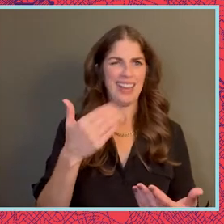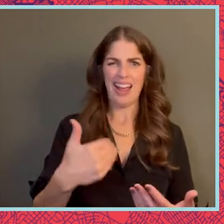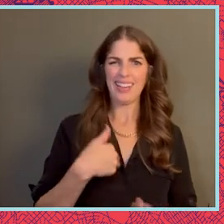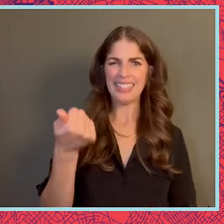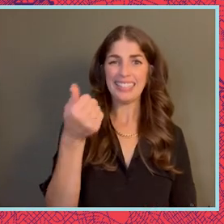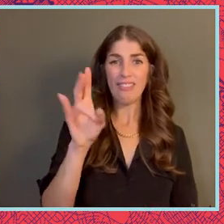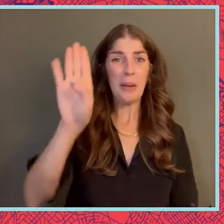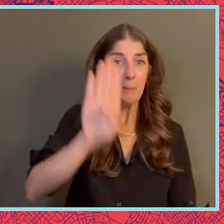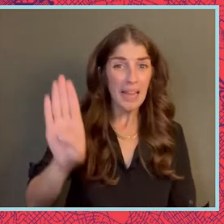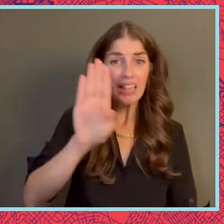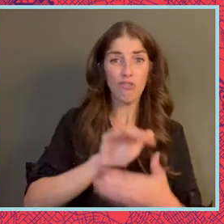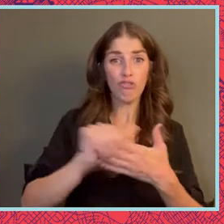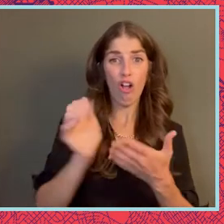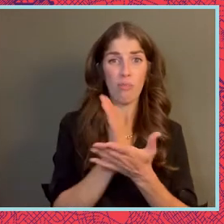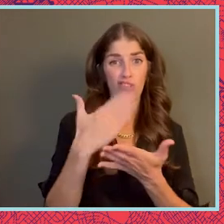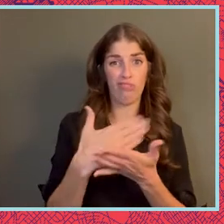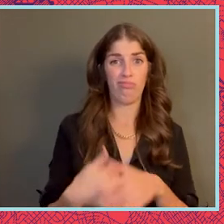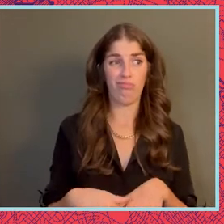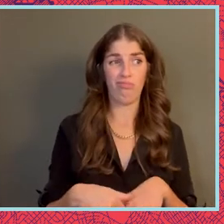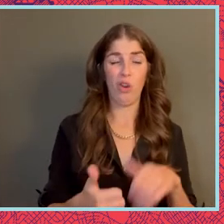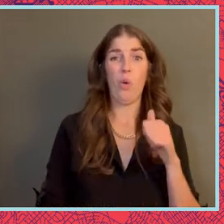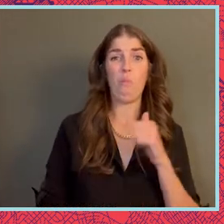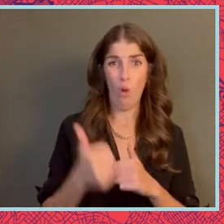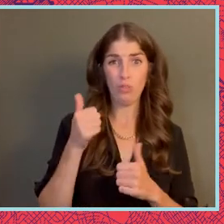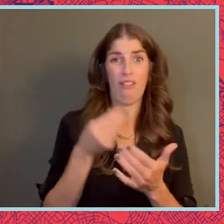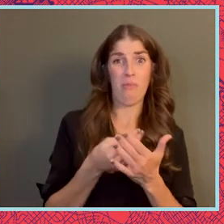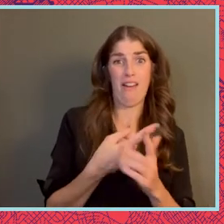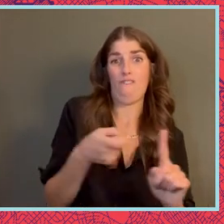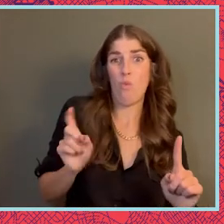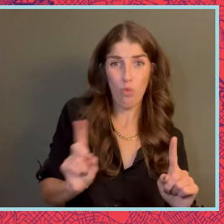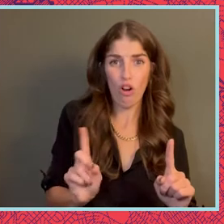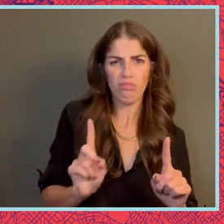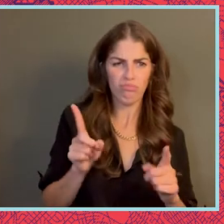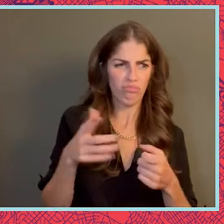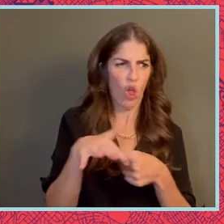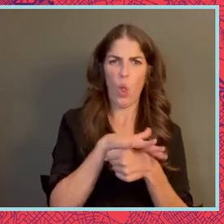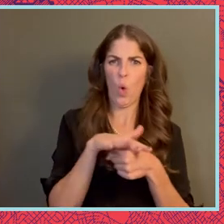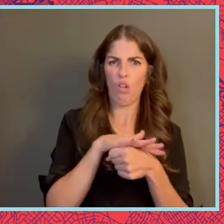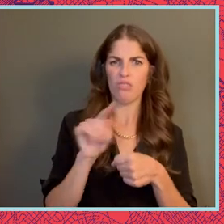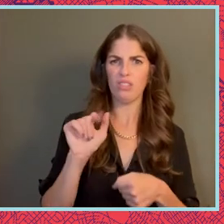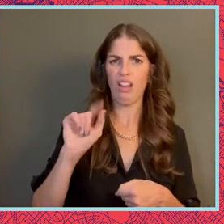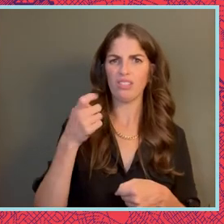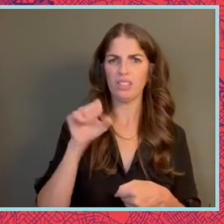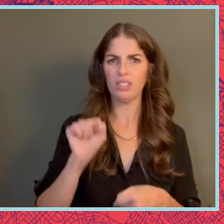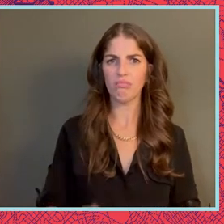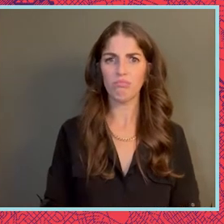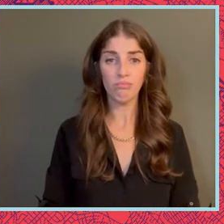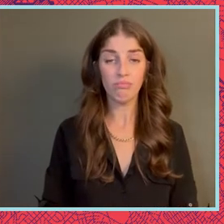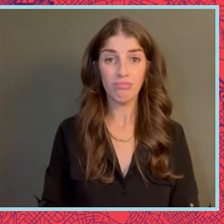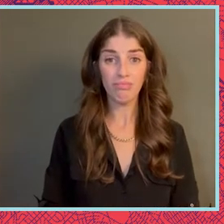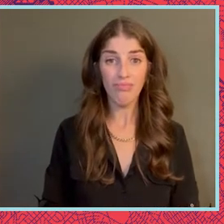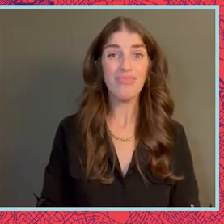on a $17 billion budget, majority of which that budget comes from locally raised